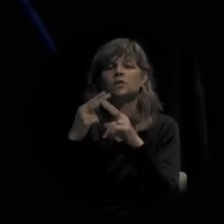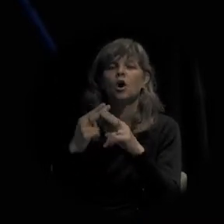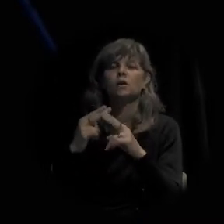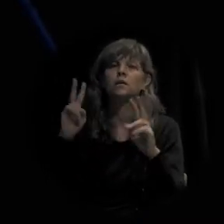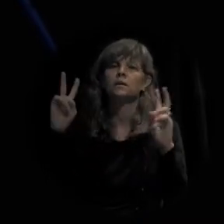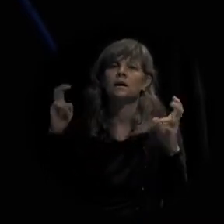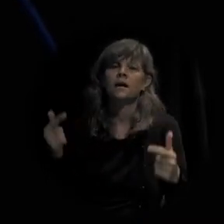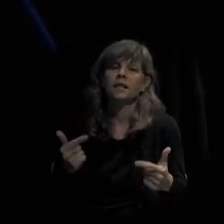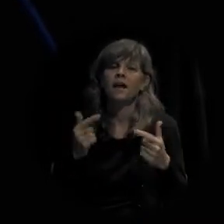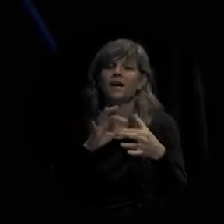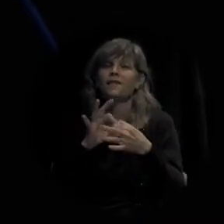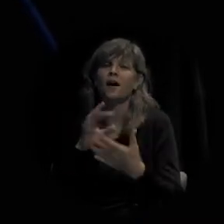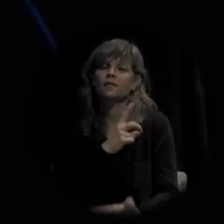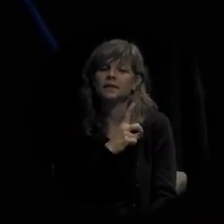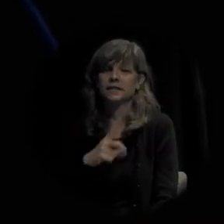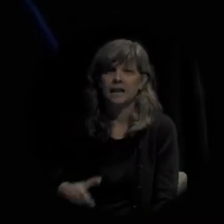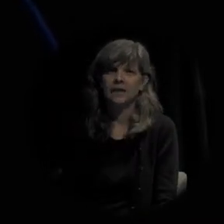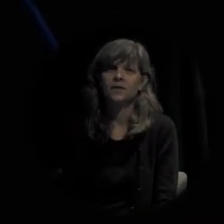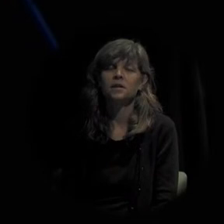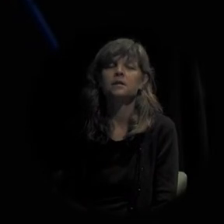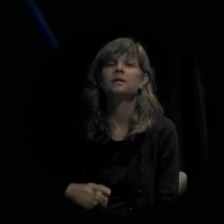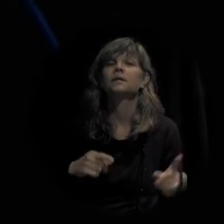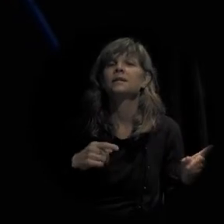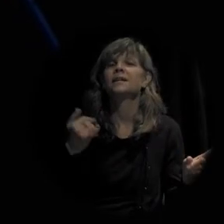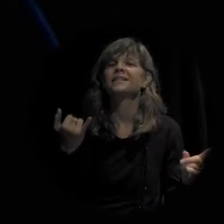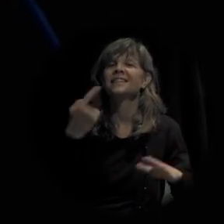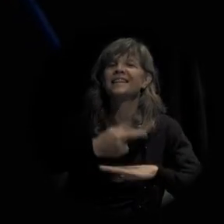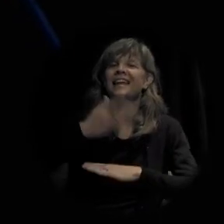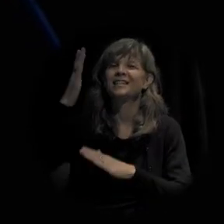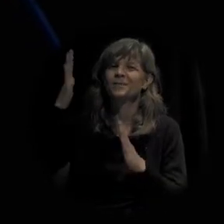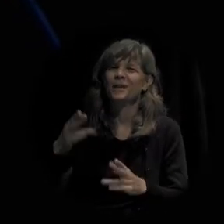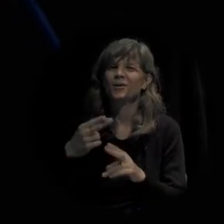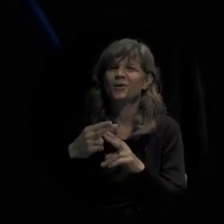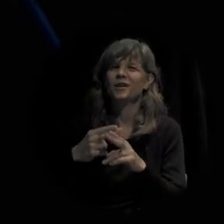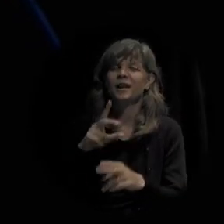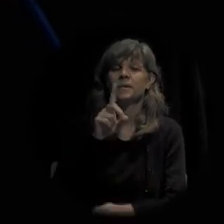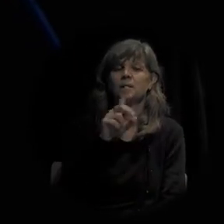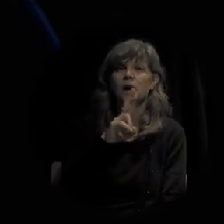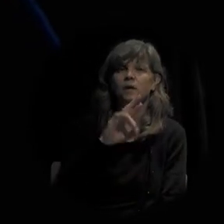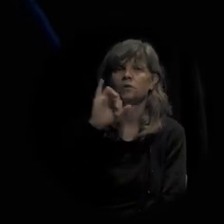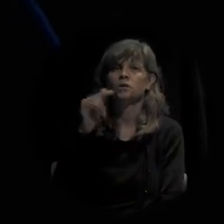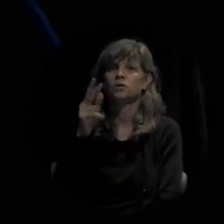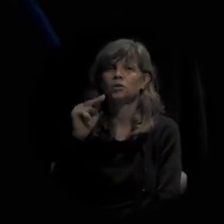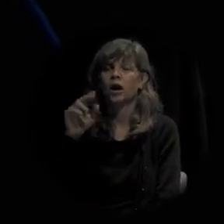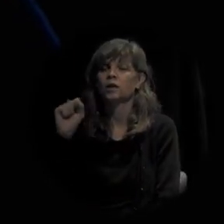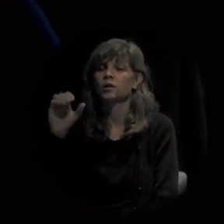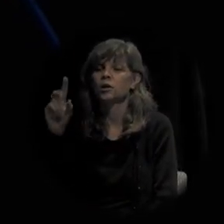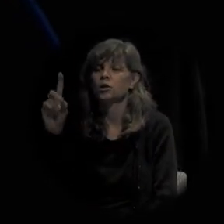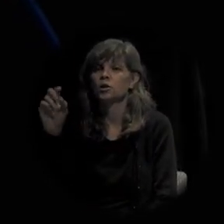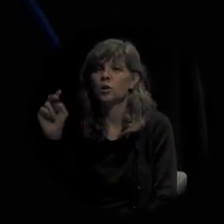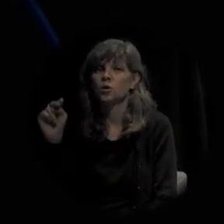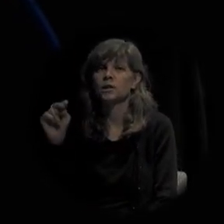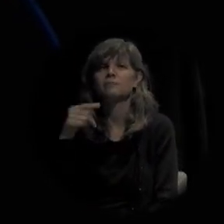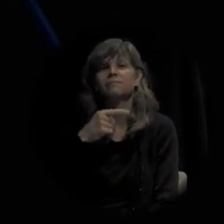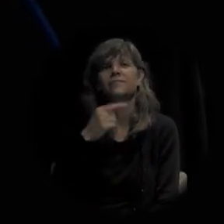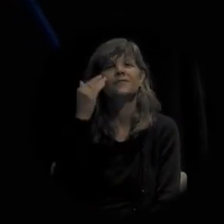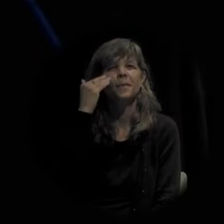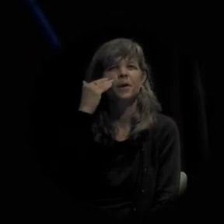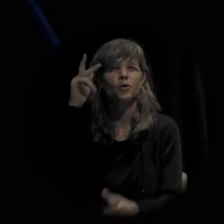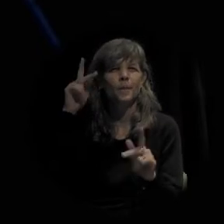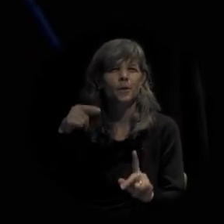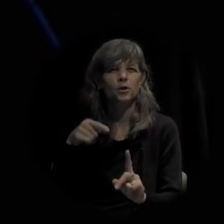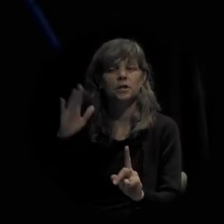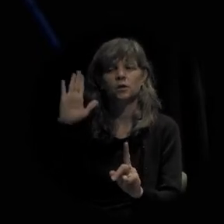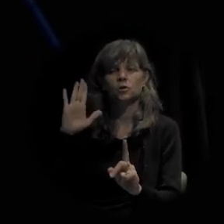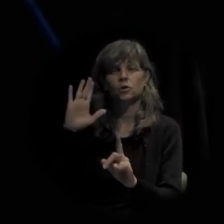David, and we are privileged to have a speaker with us today by the name of Dr. John Soden. He's no stranger to many of us. He is a